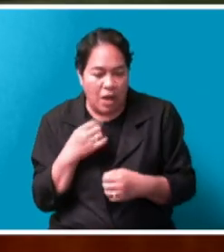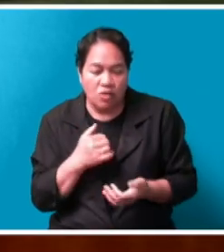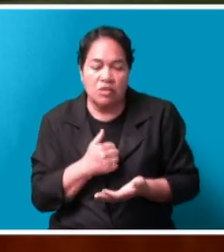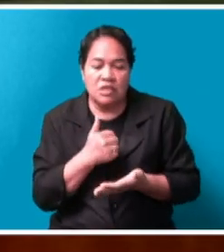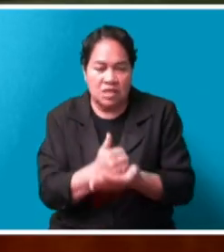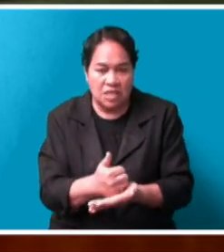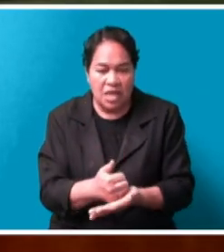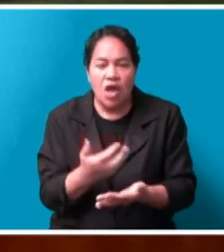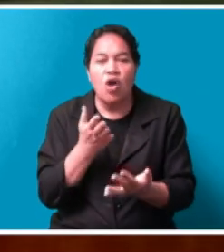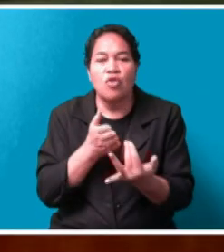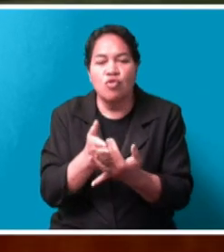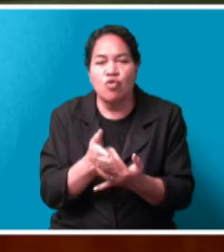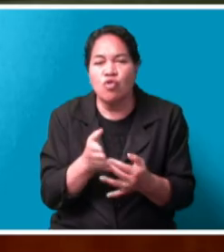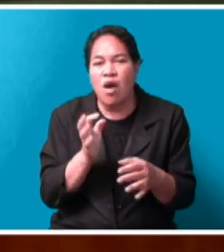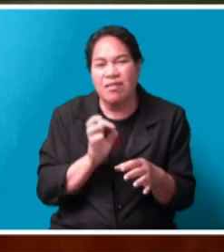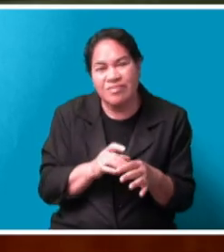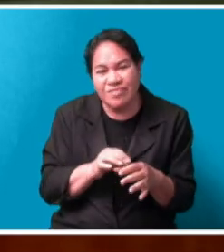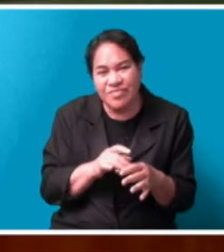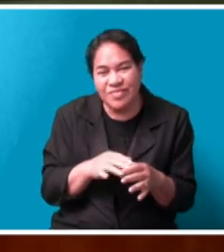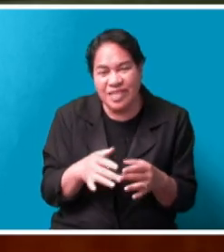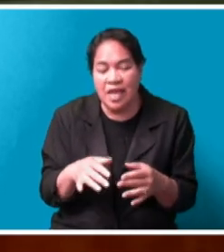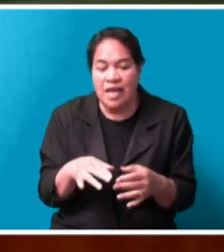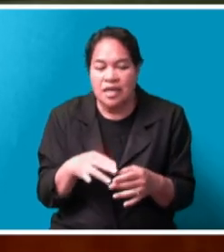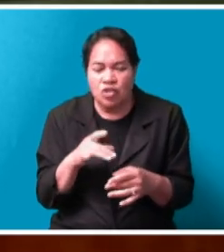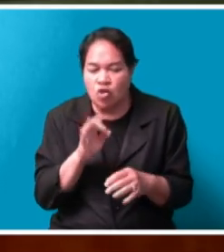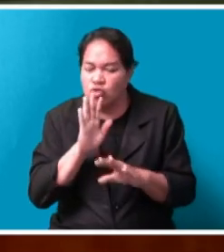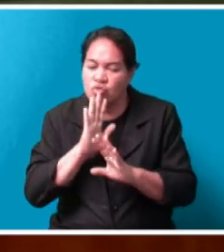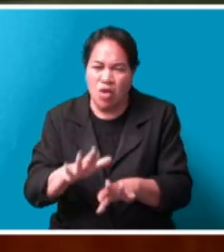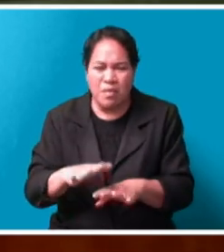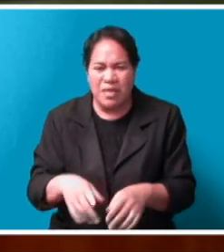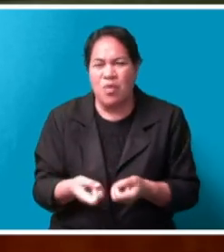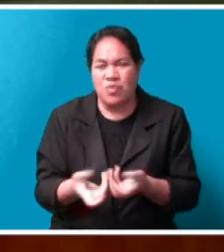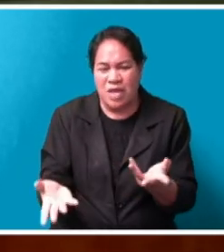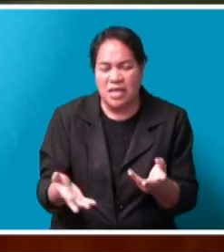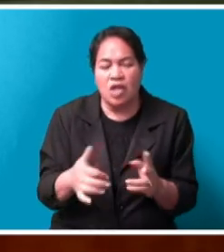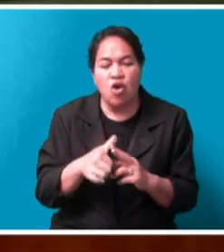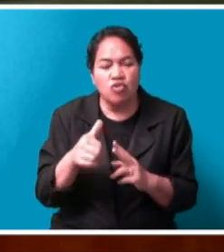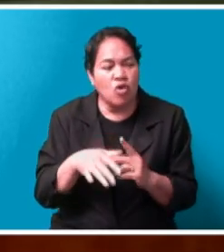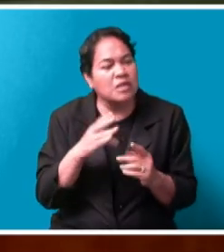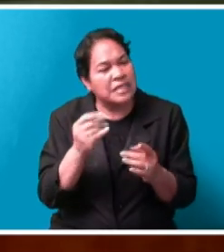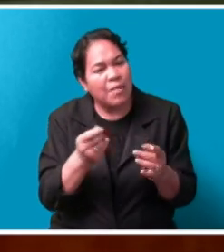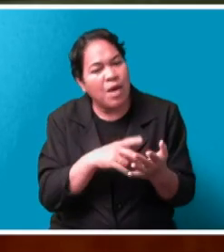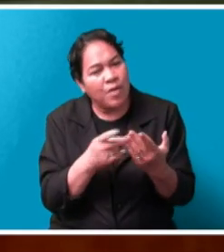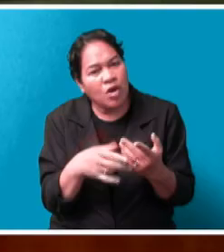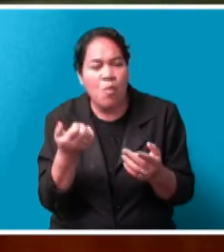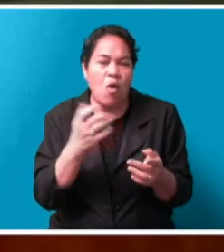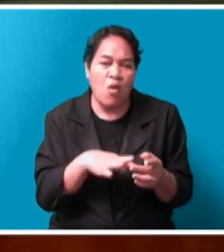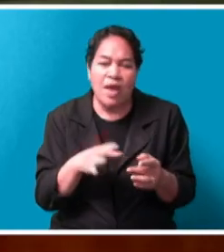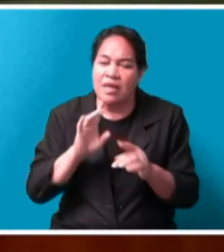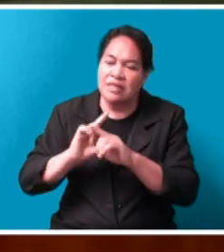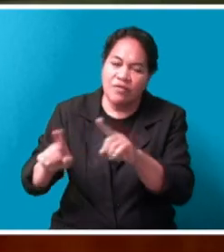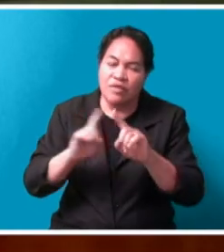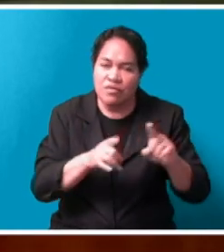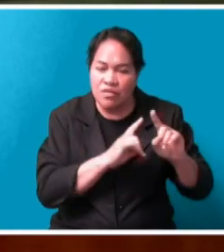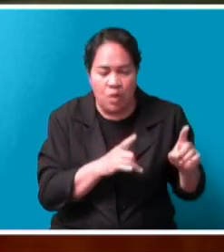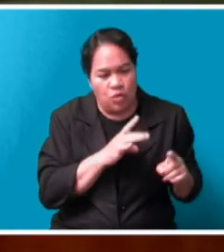programs, eliminate fiscal wastage, and avoid the duplication of services already funded through other targeted government